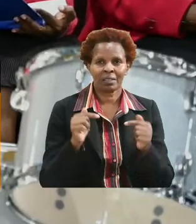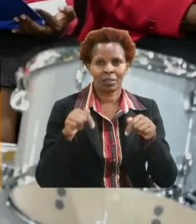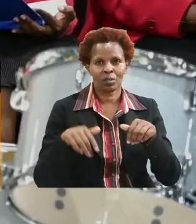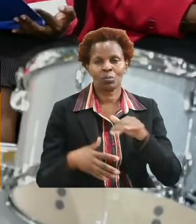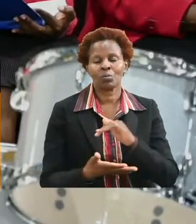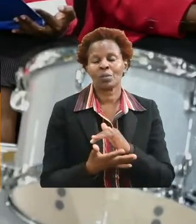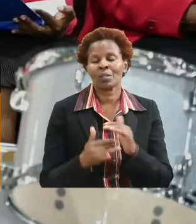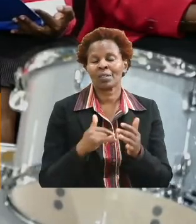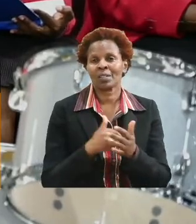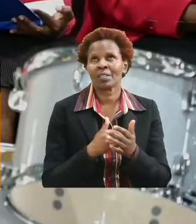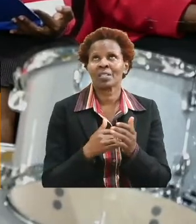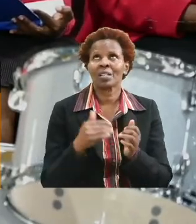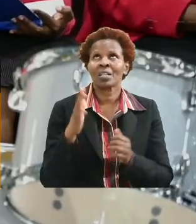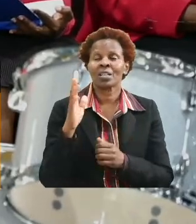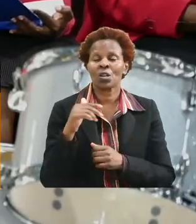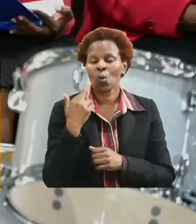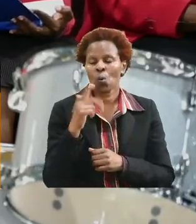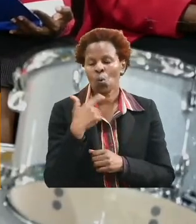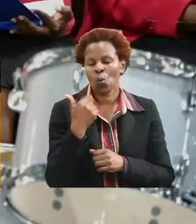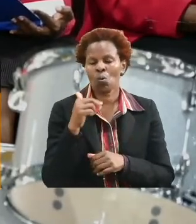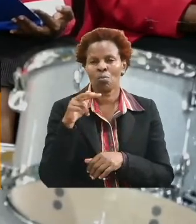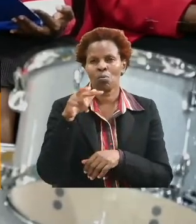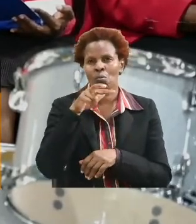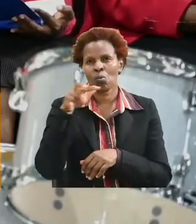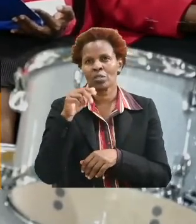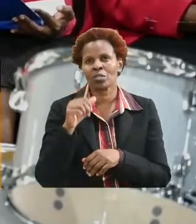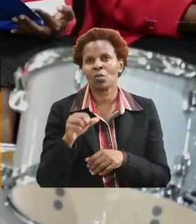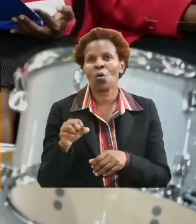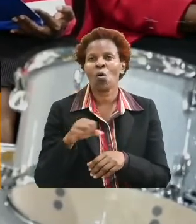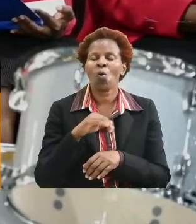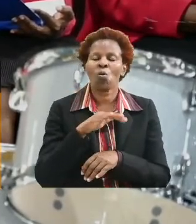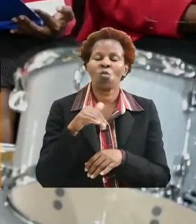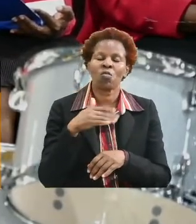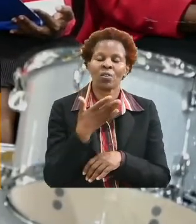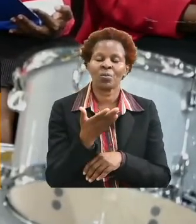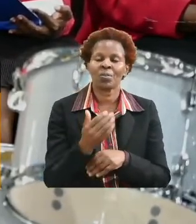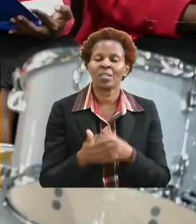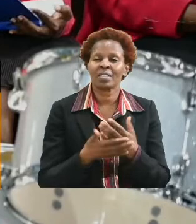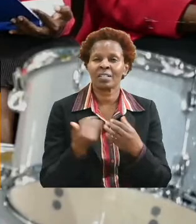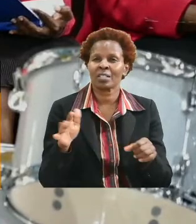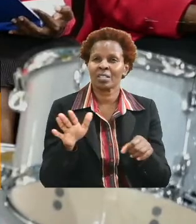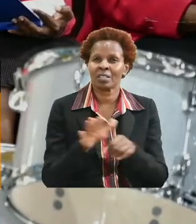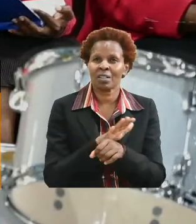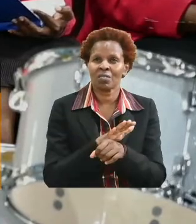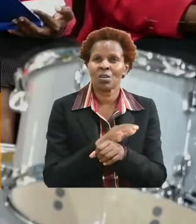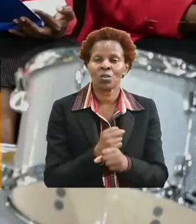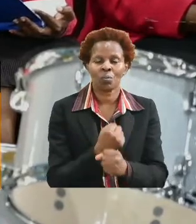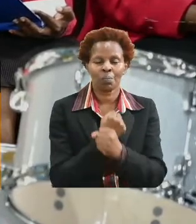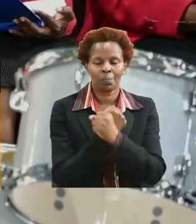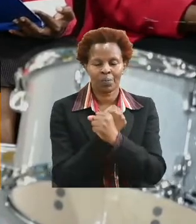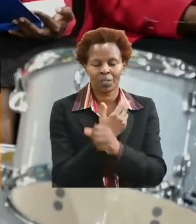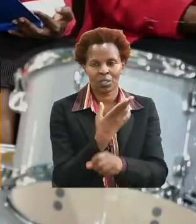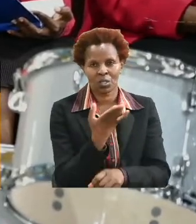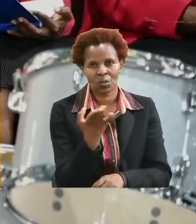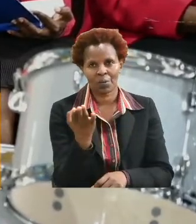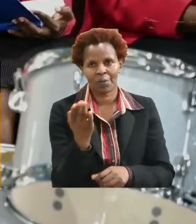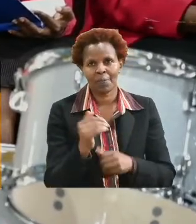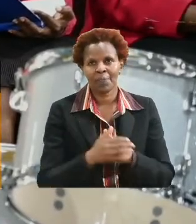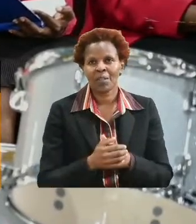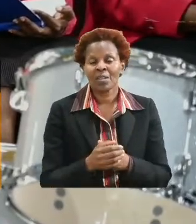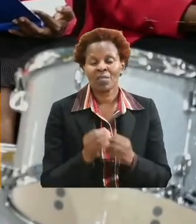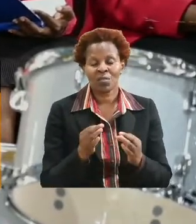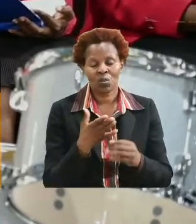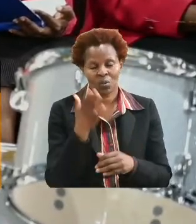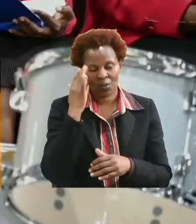that he who watches over us is God. He cares enough to watch over us. When we know that we have God